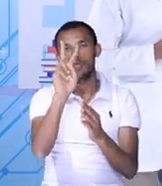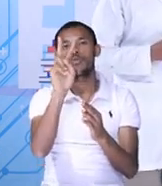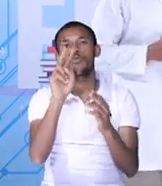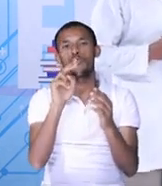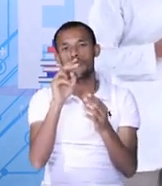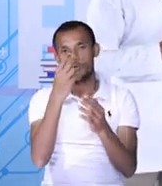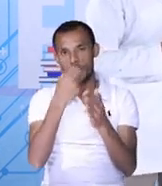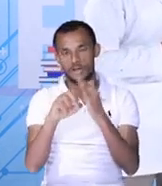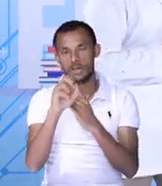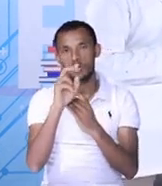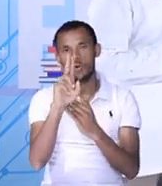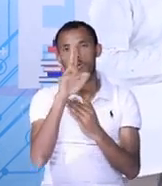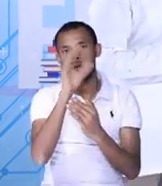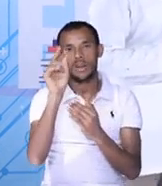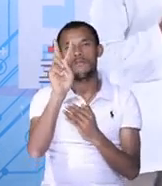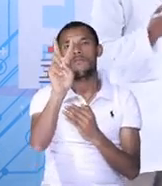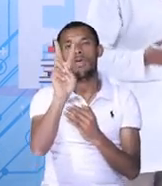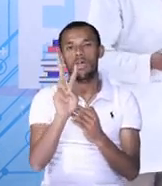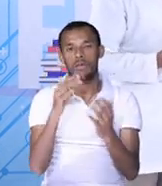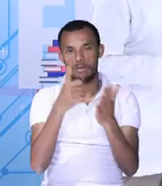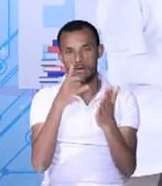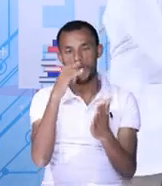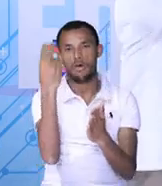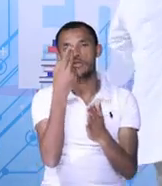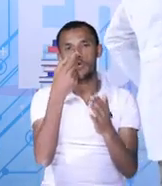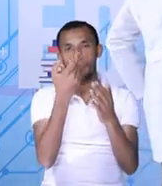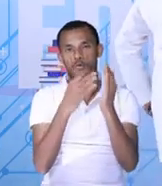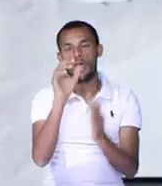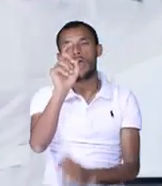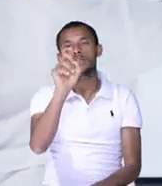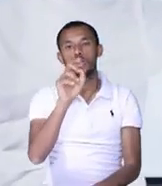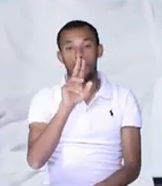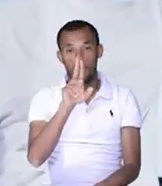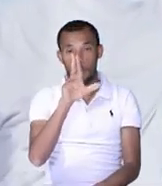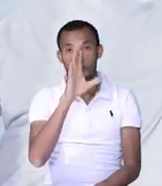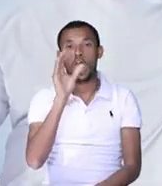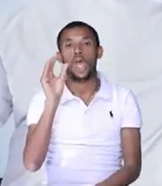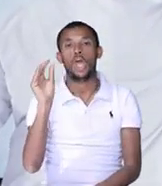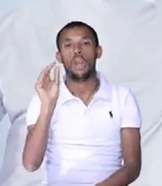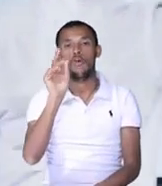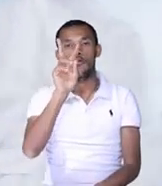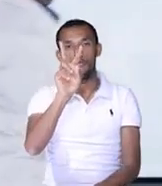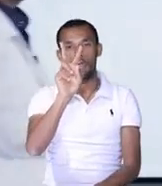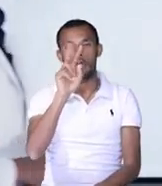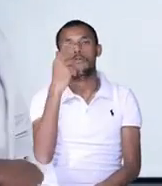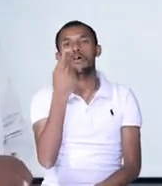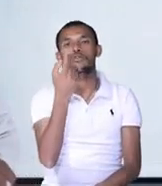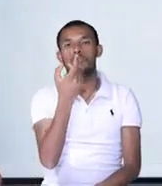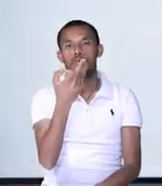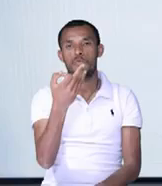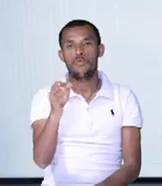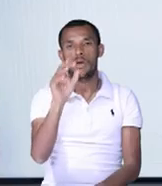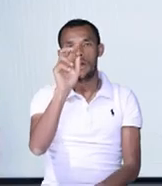here, u and v, be a function of x. Assume u to be it